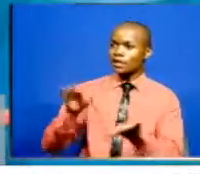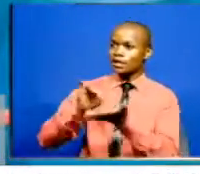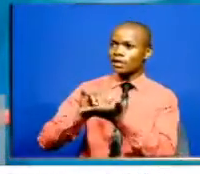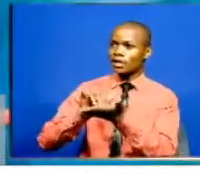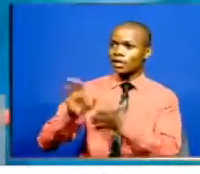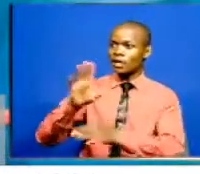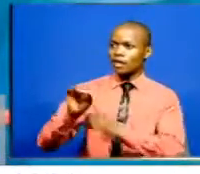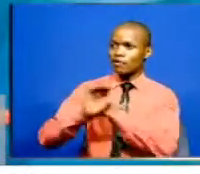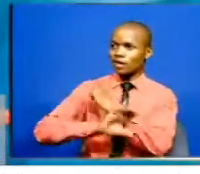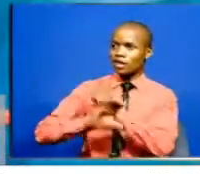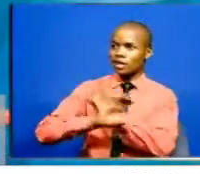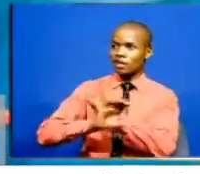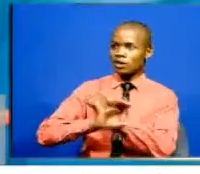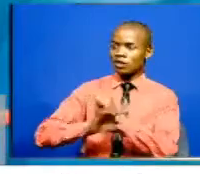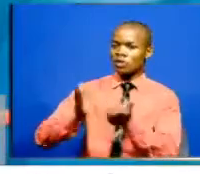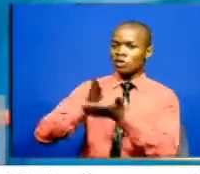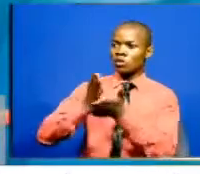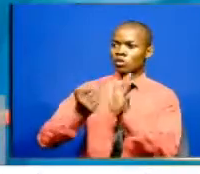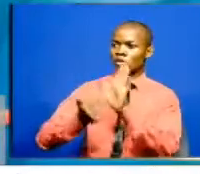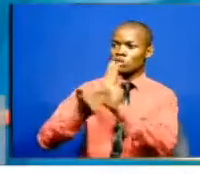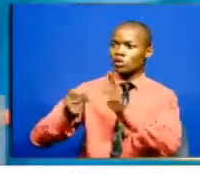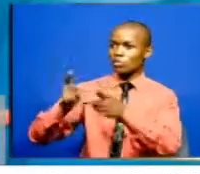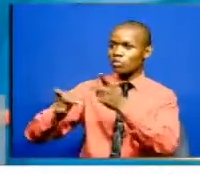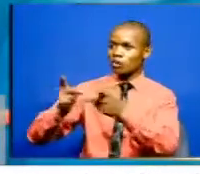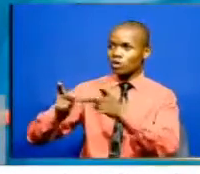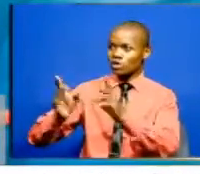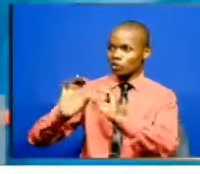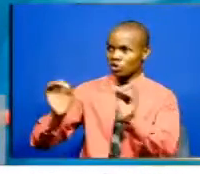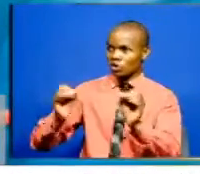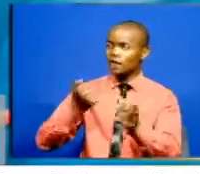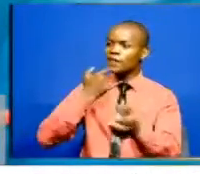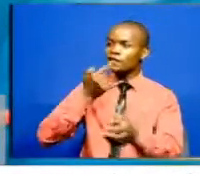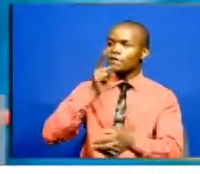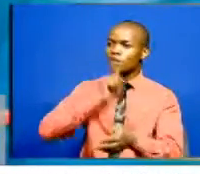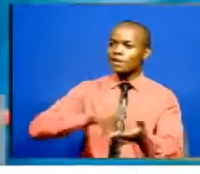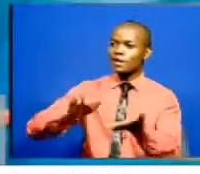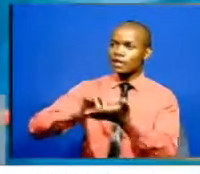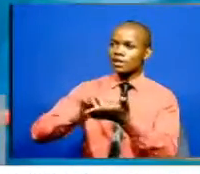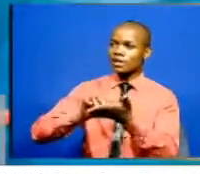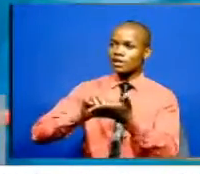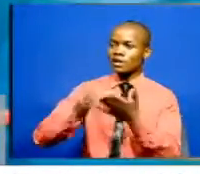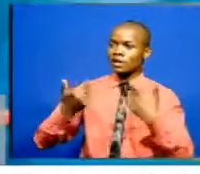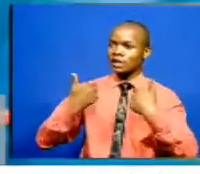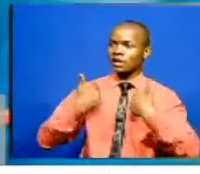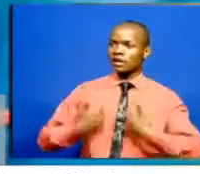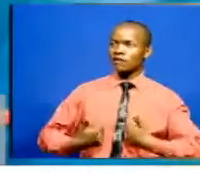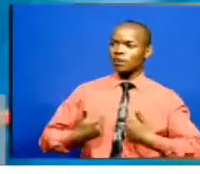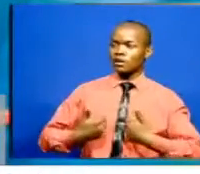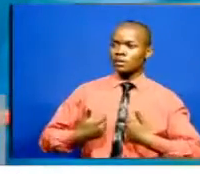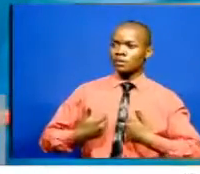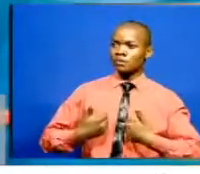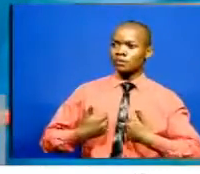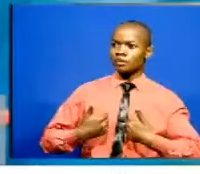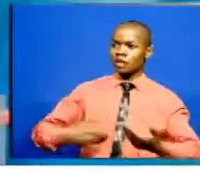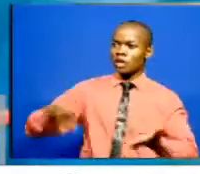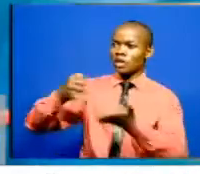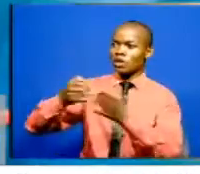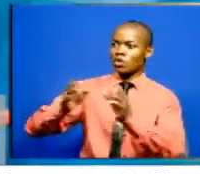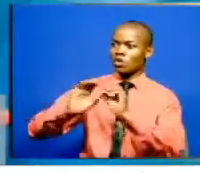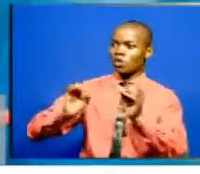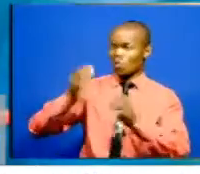countries are not really showing progress, I said, mm-hmm. I did not concur because I know that many